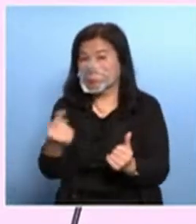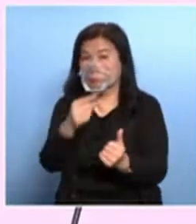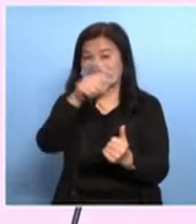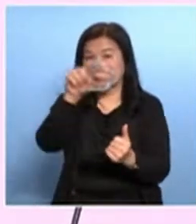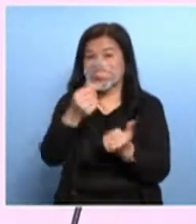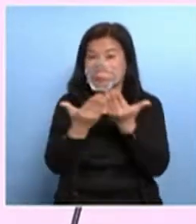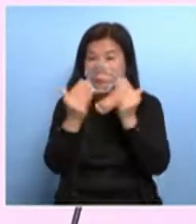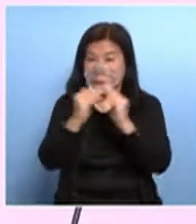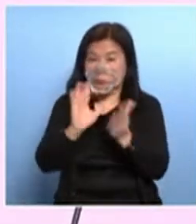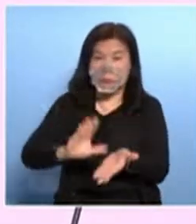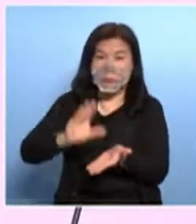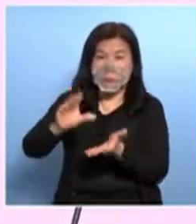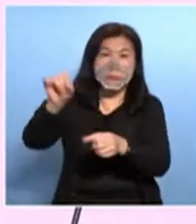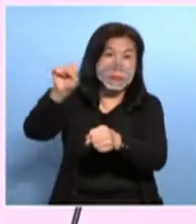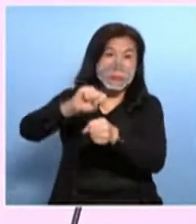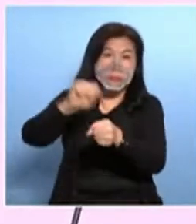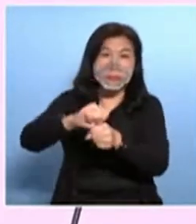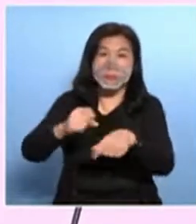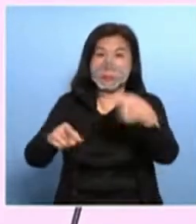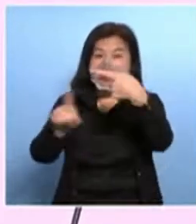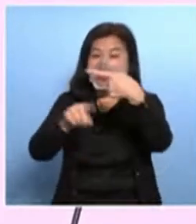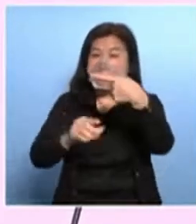million.